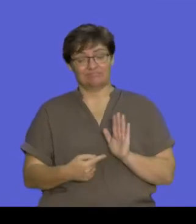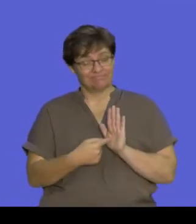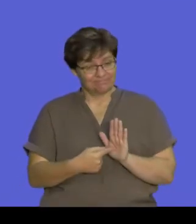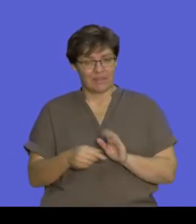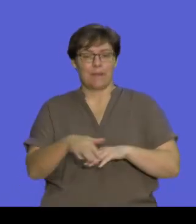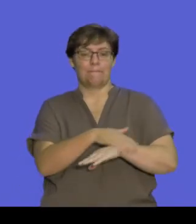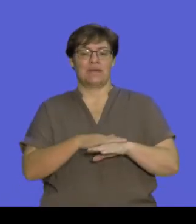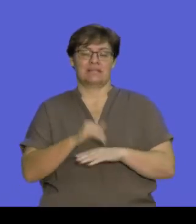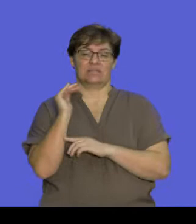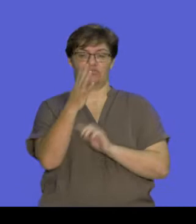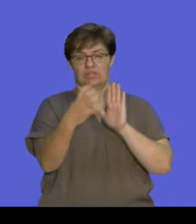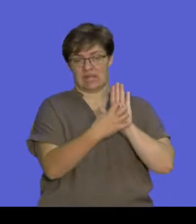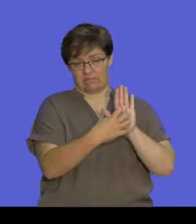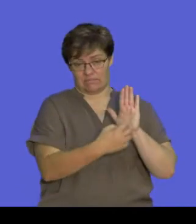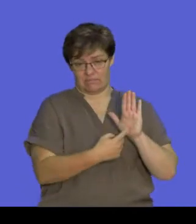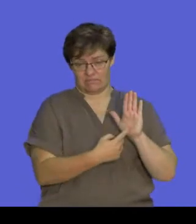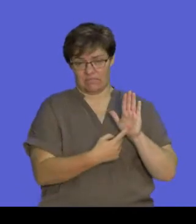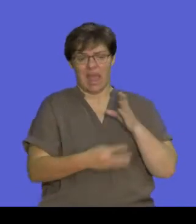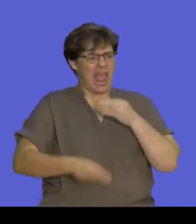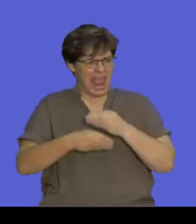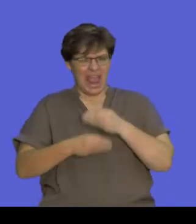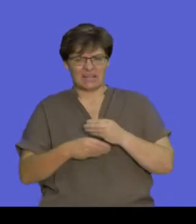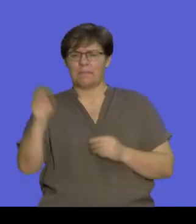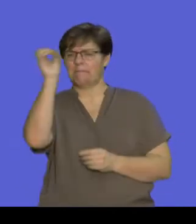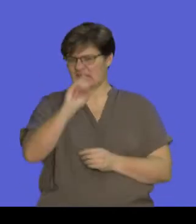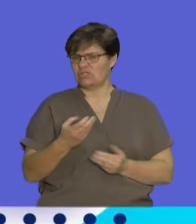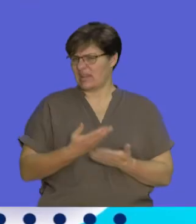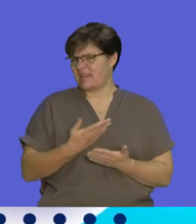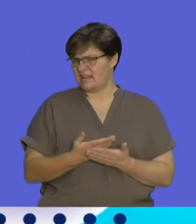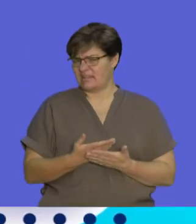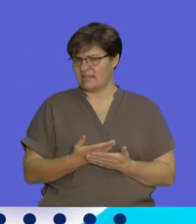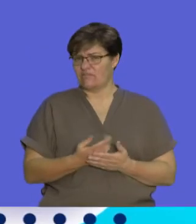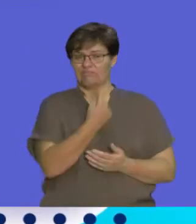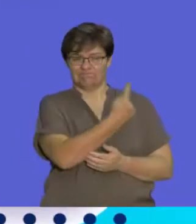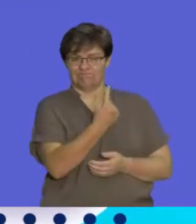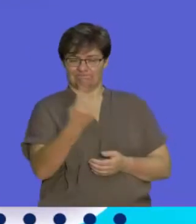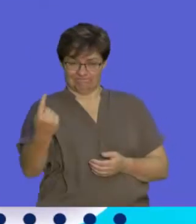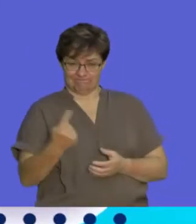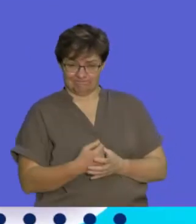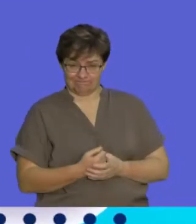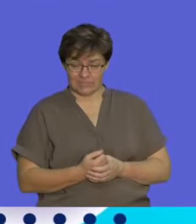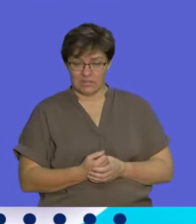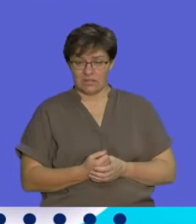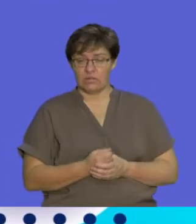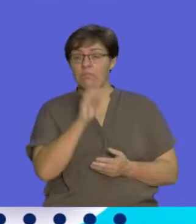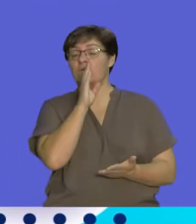basic tree diagram. Of course, you can add in the percentages onto each of the stems, making sure that you follow